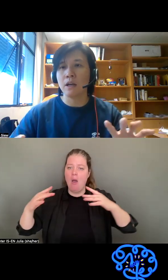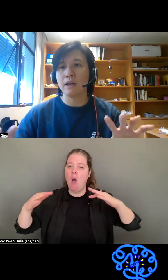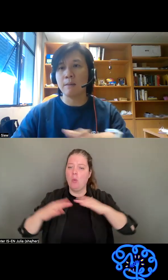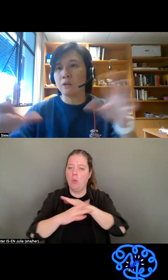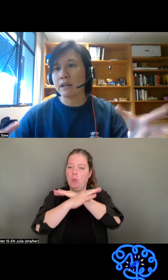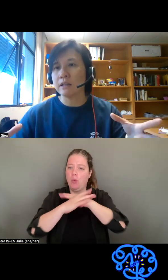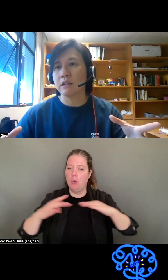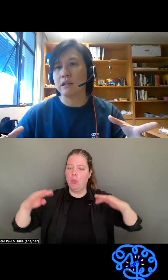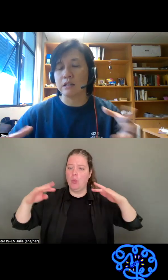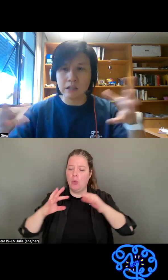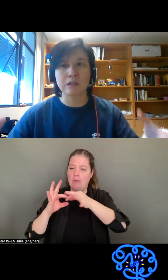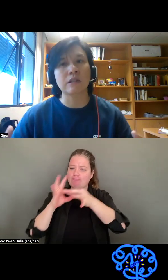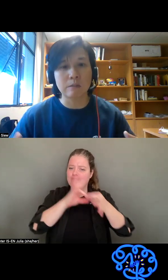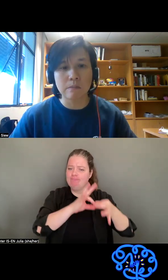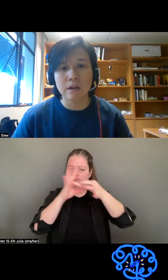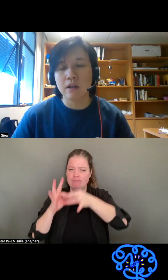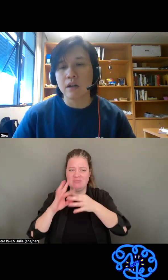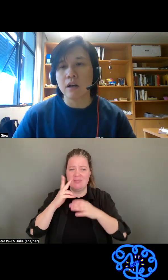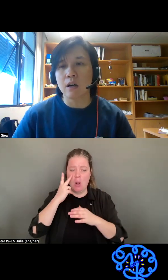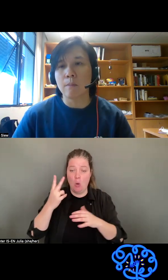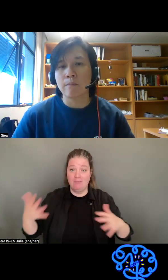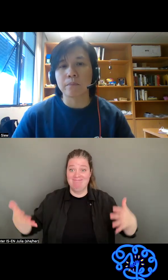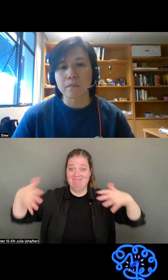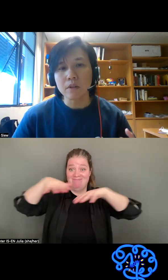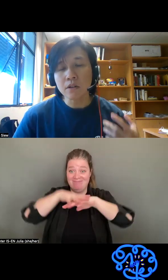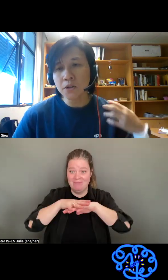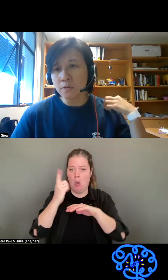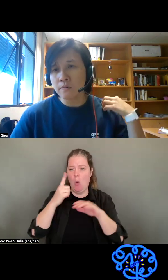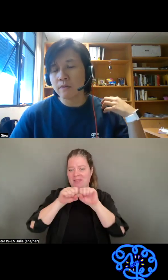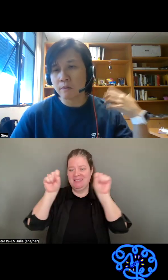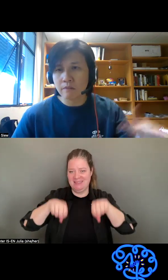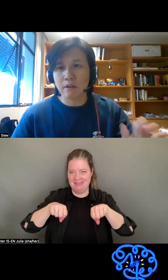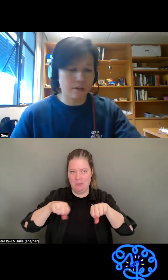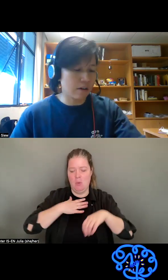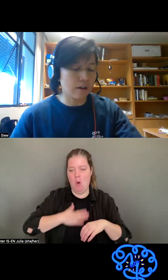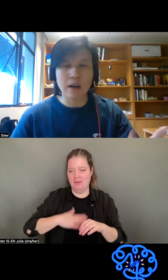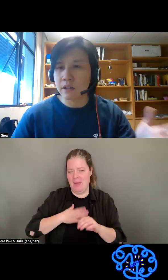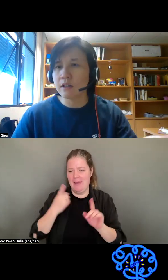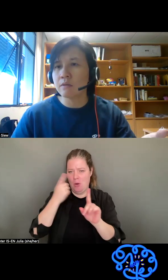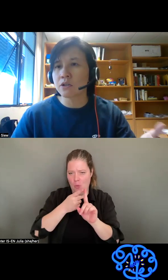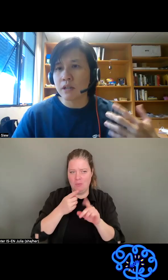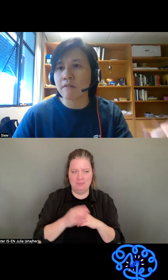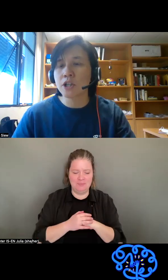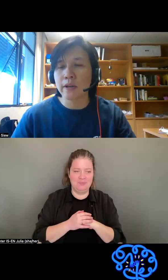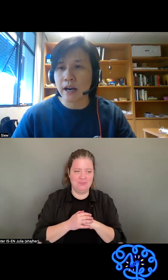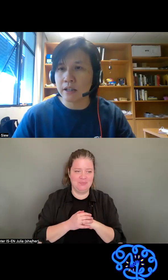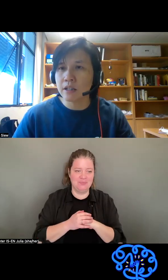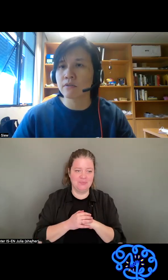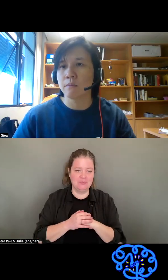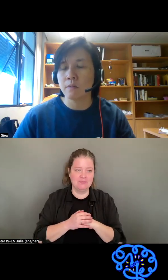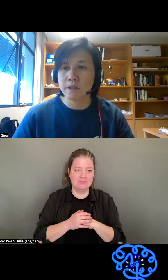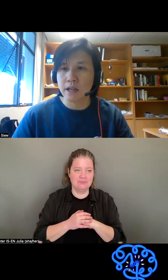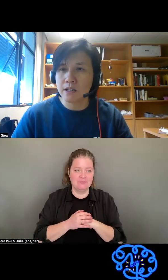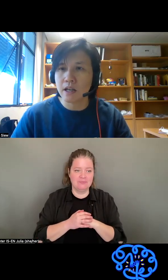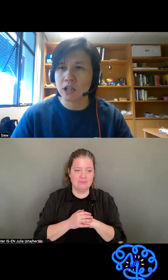but looking at them together in like a single system. Um, so what I did here was to leverage on an idea